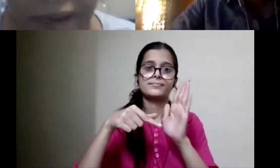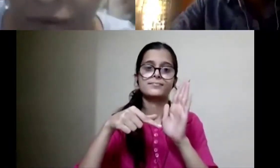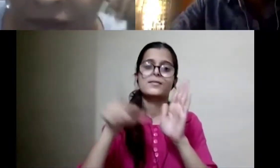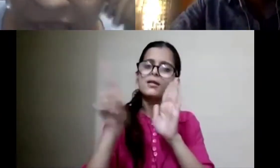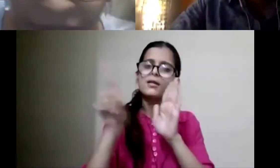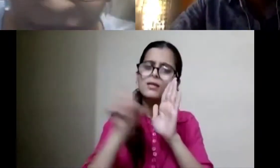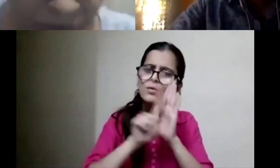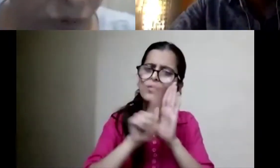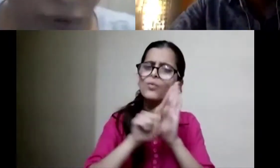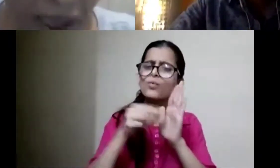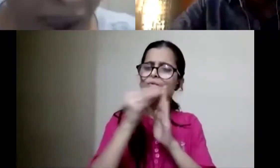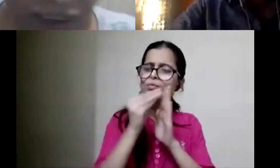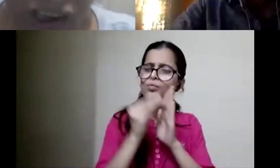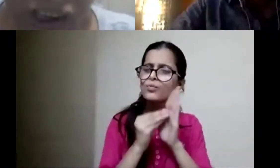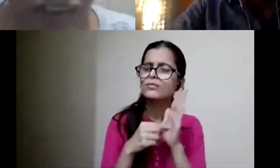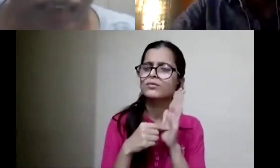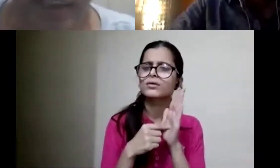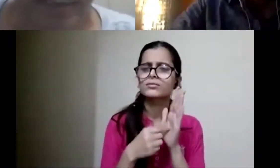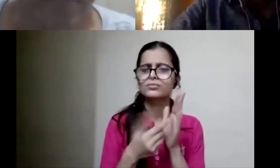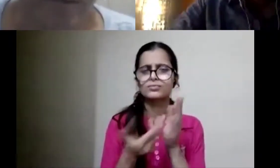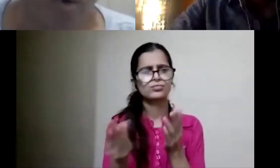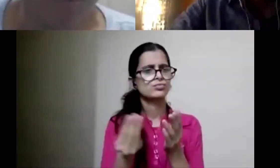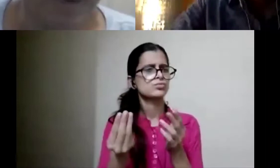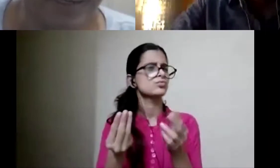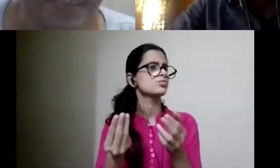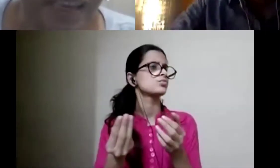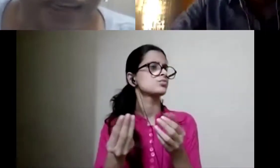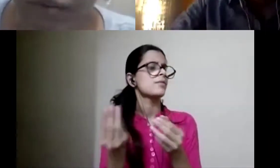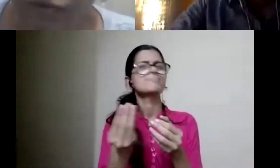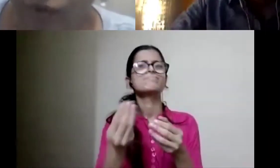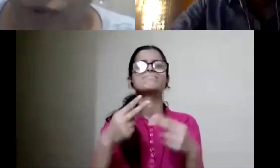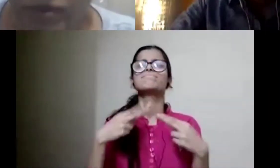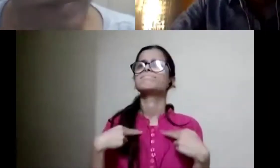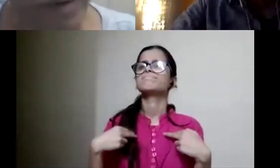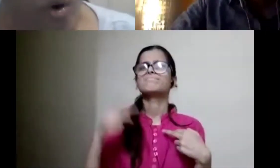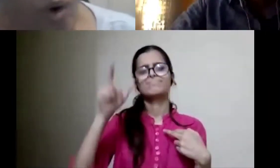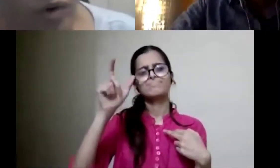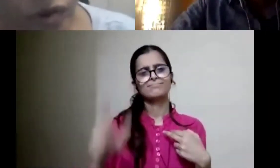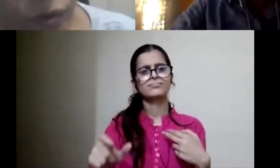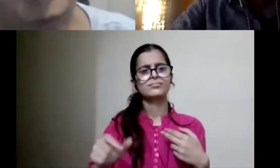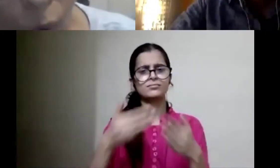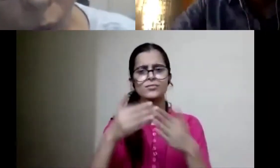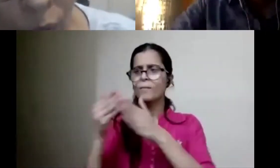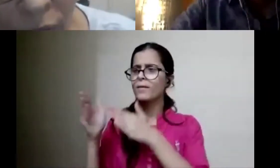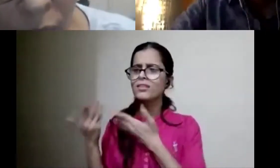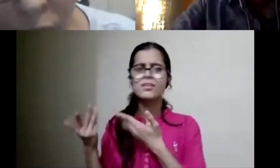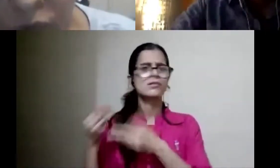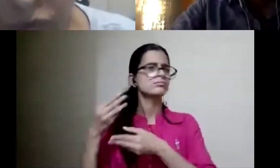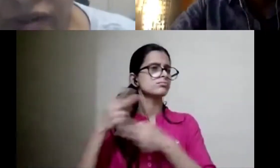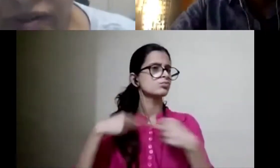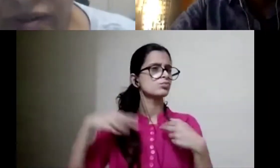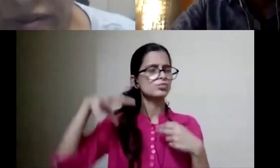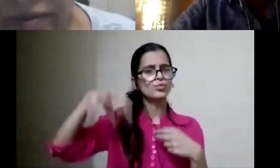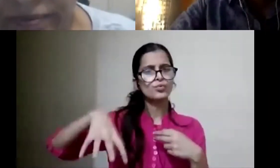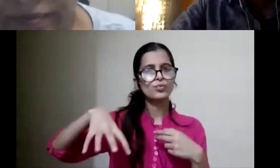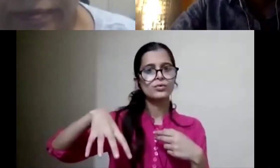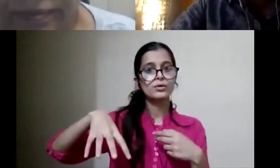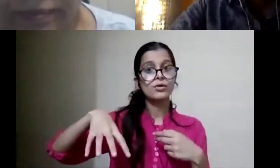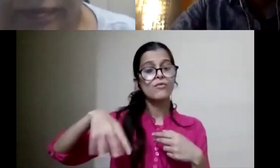or like even you had judges very like openly saying it at forums, that we are courts of law, not courts of